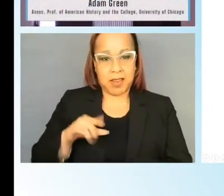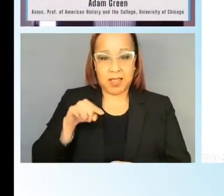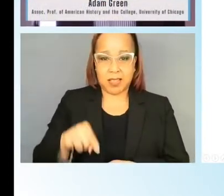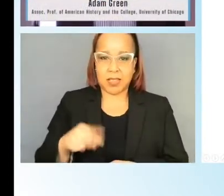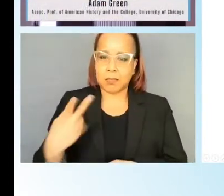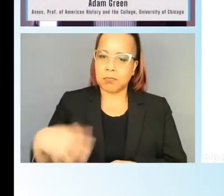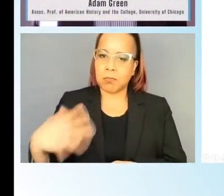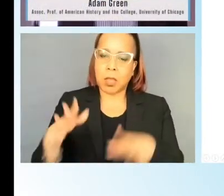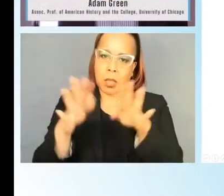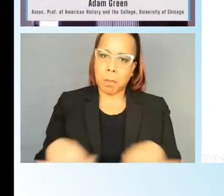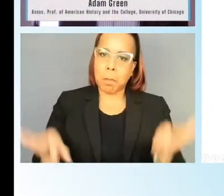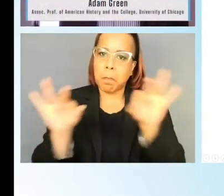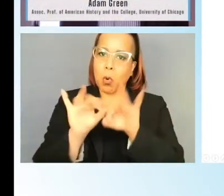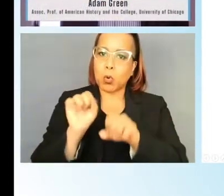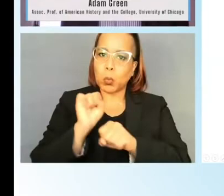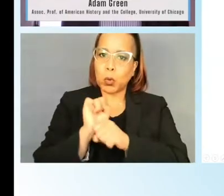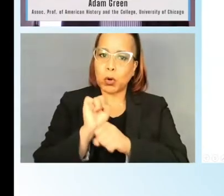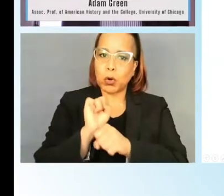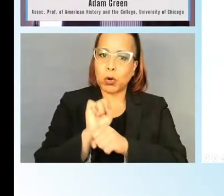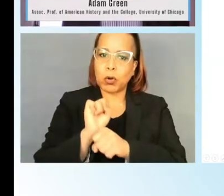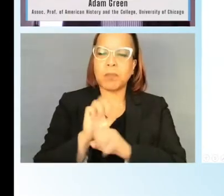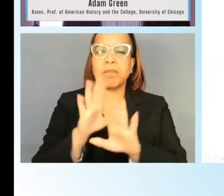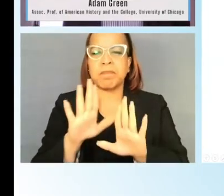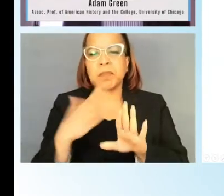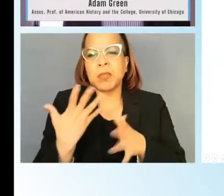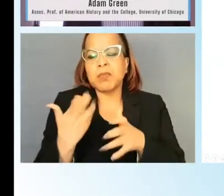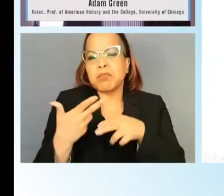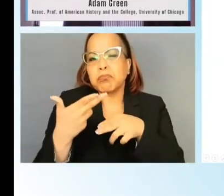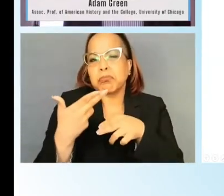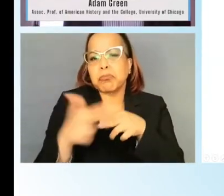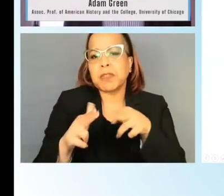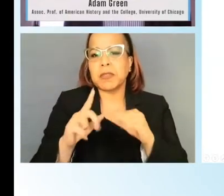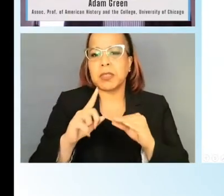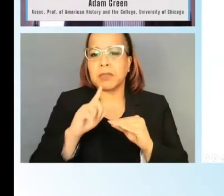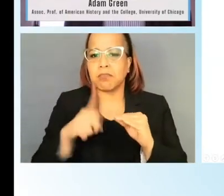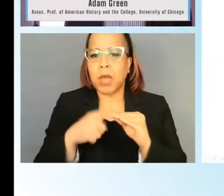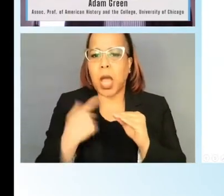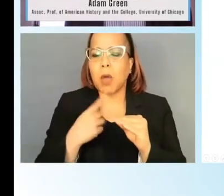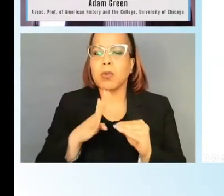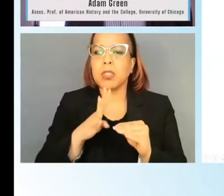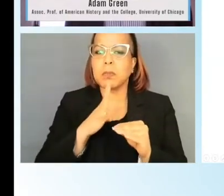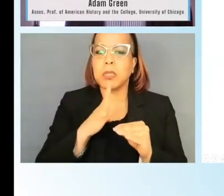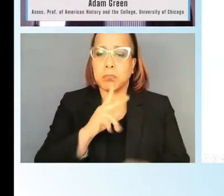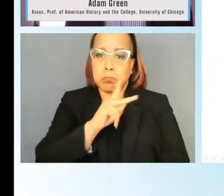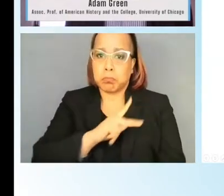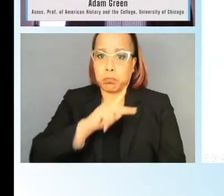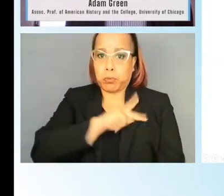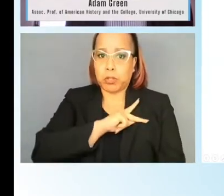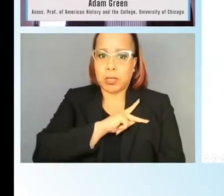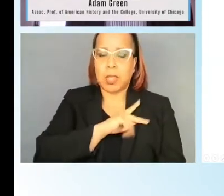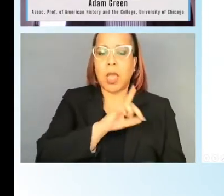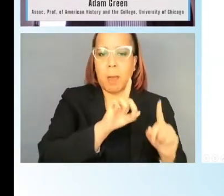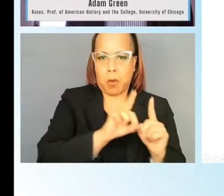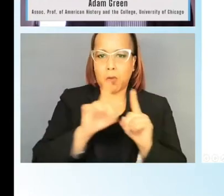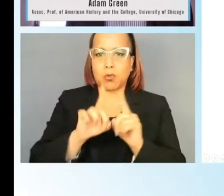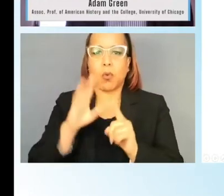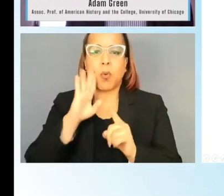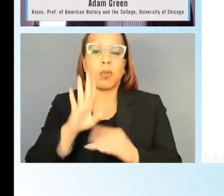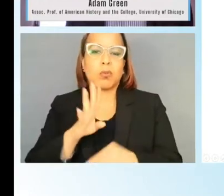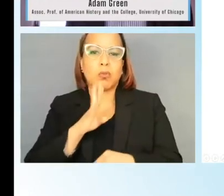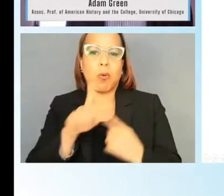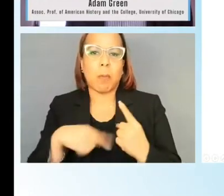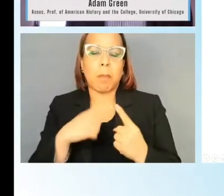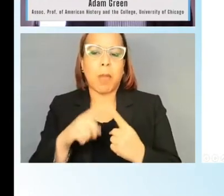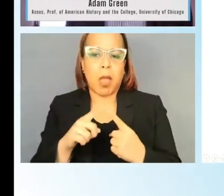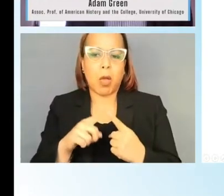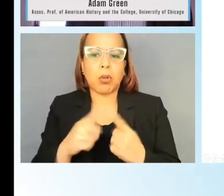work. I just want to talk briefly. I'm going to speak a little bit personally, and I'm also going to talk about